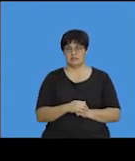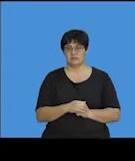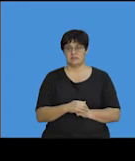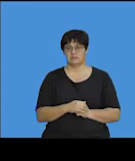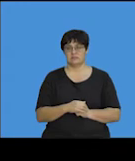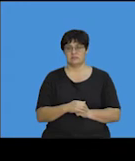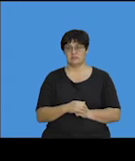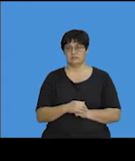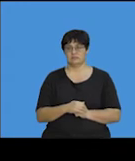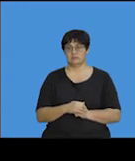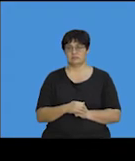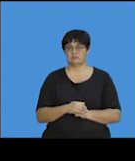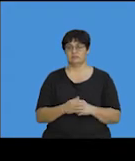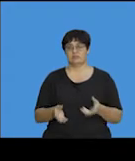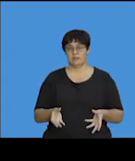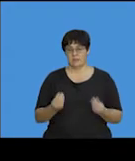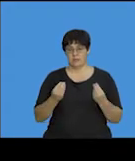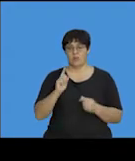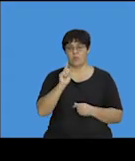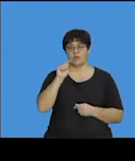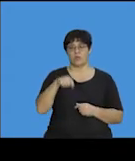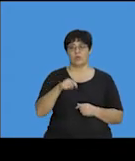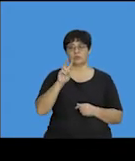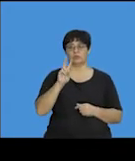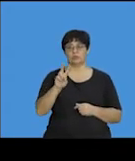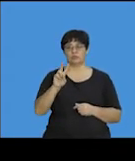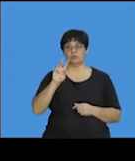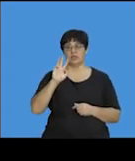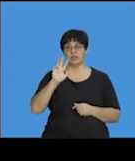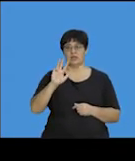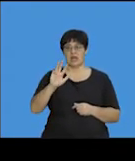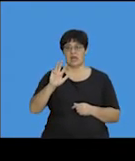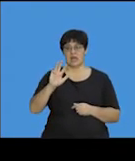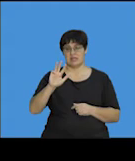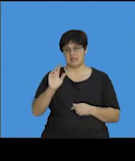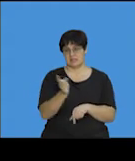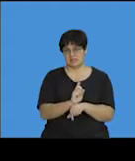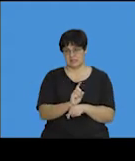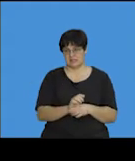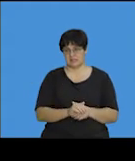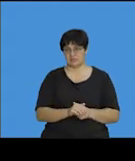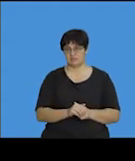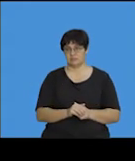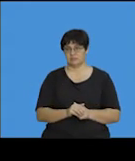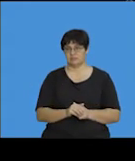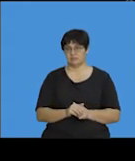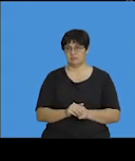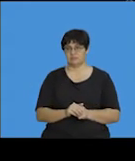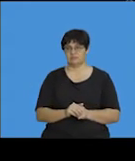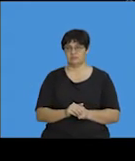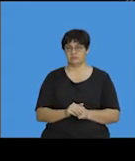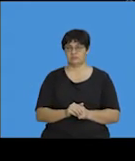9.8, not 98. And we get 1,29 seconds.